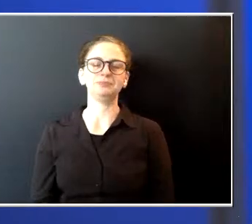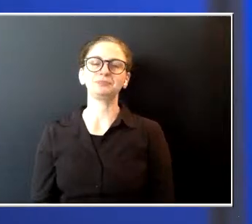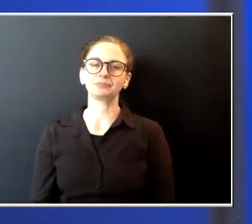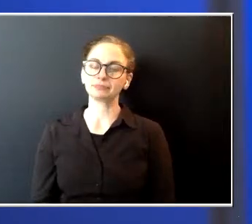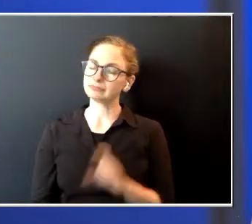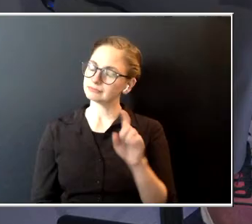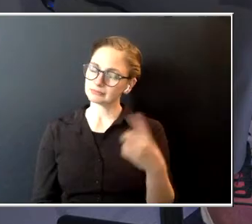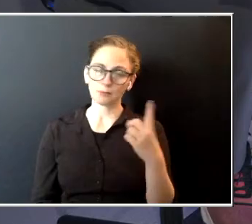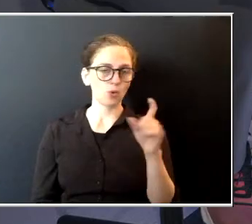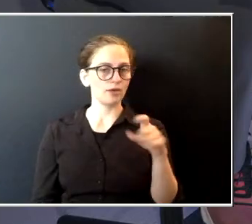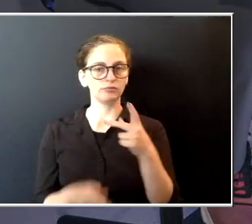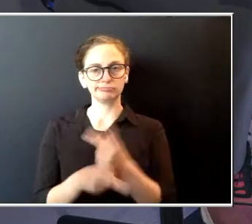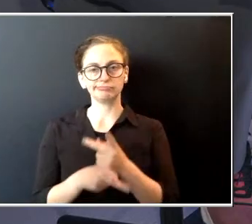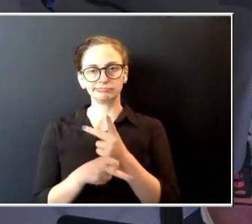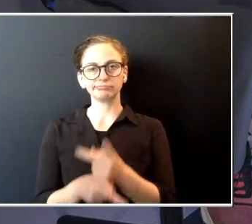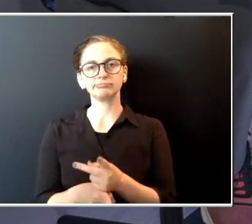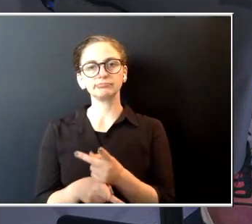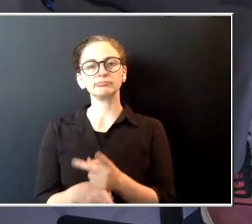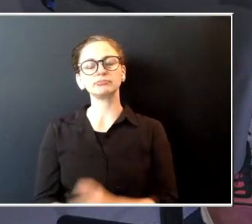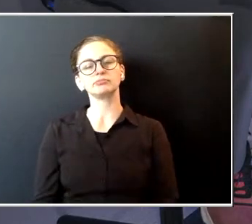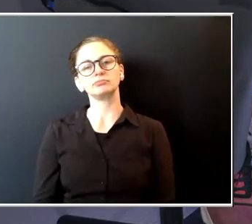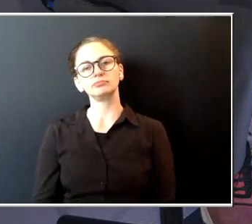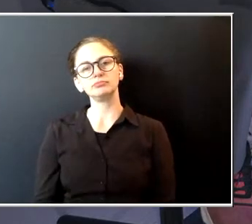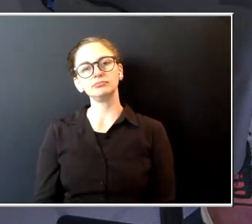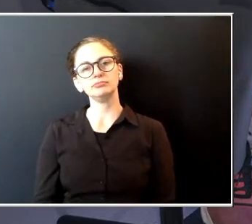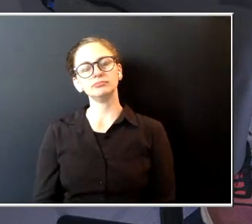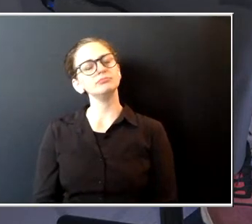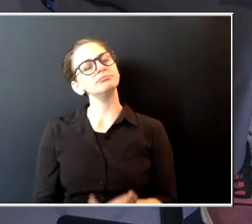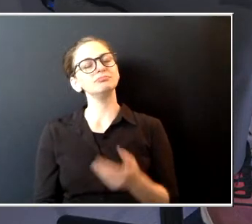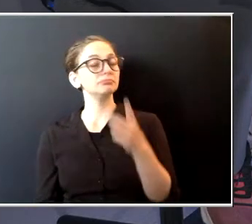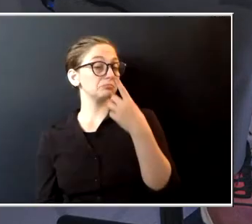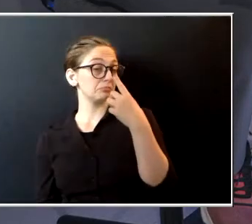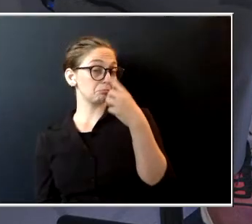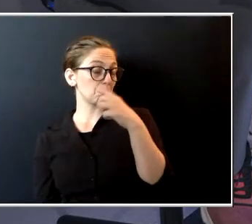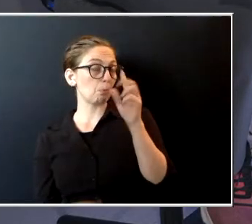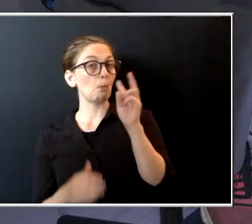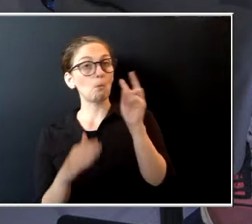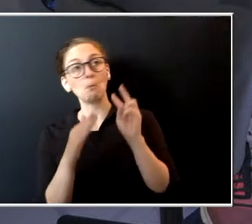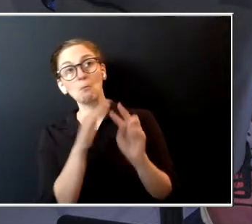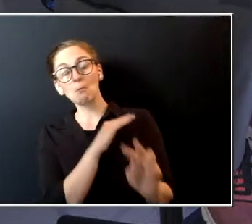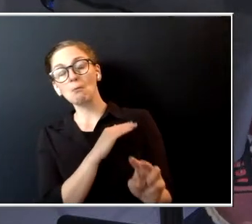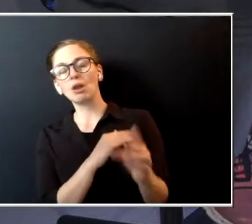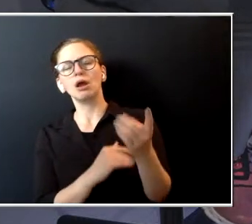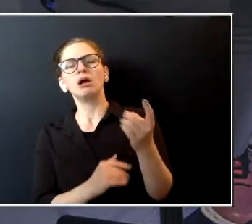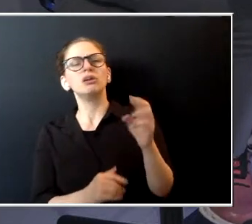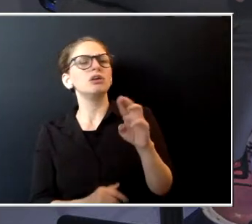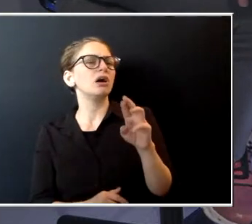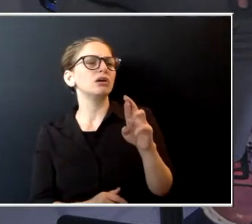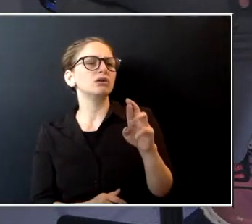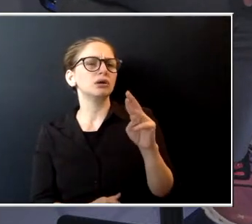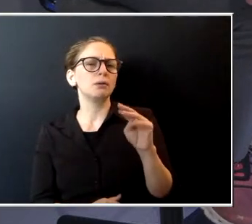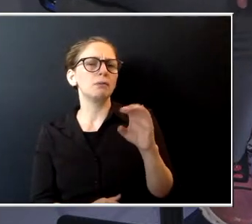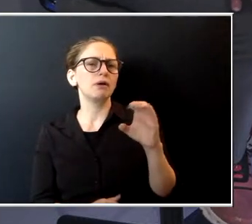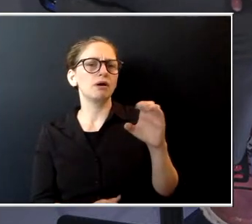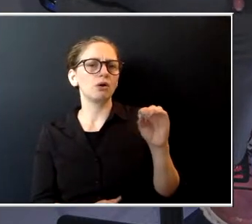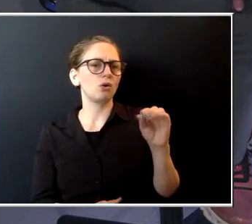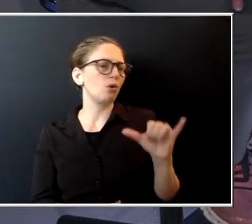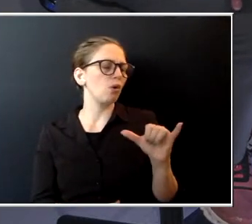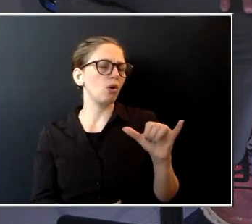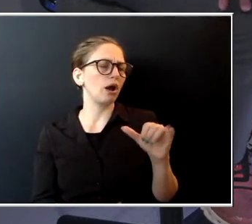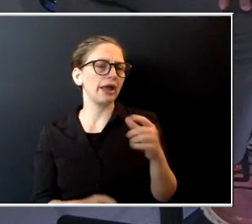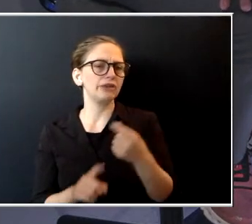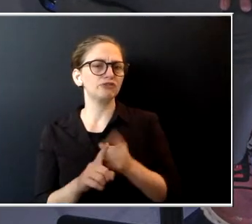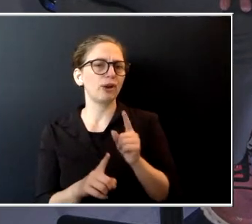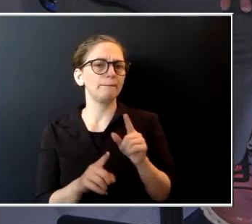So forecast a little bit what's coming. What is Dr. McCoy from the original Enterprise or Star Trek show going to be doing in 2231 around heart valves?